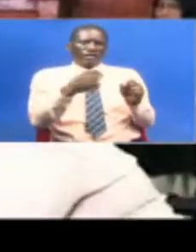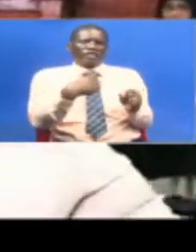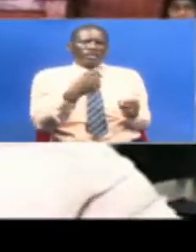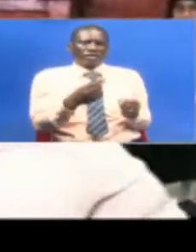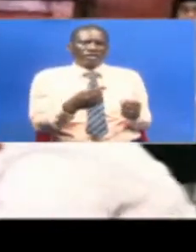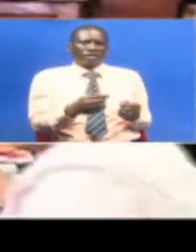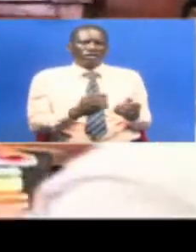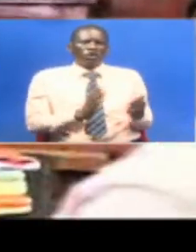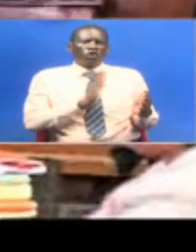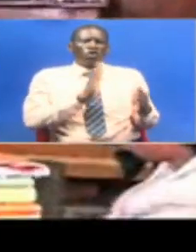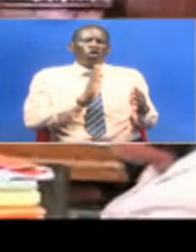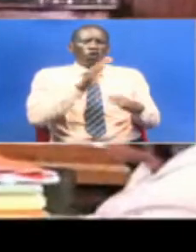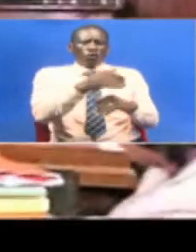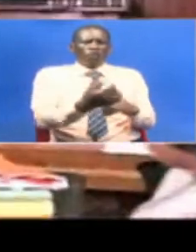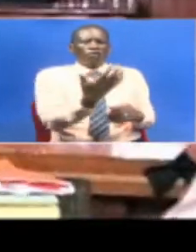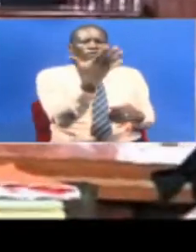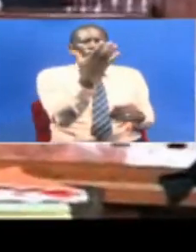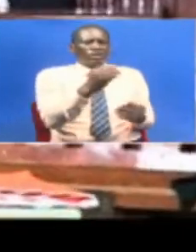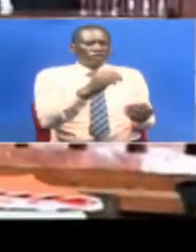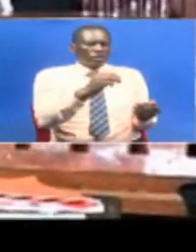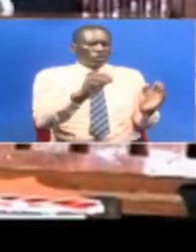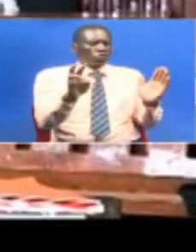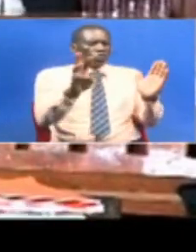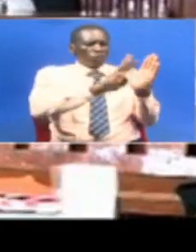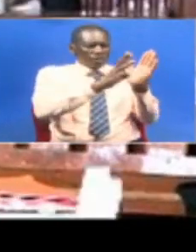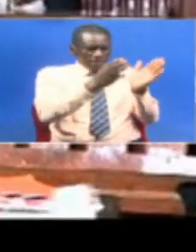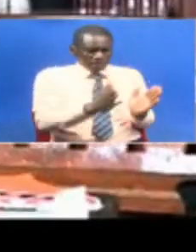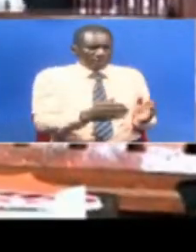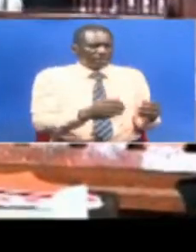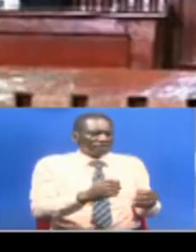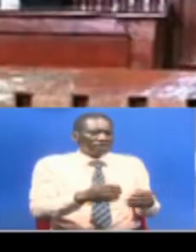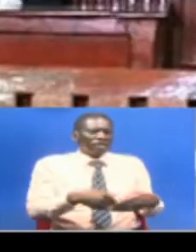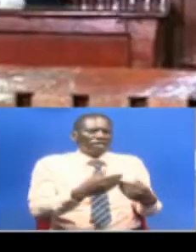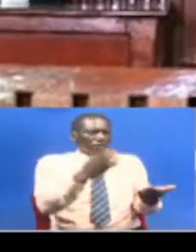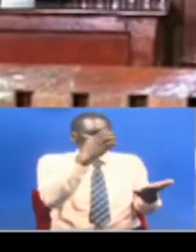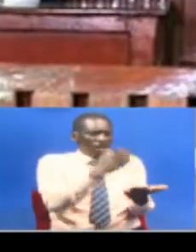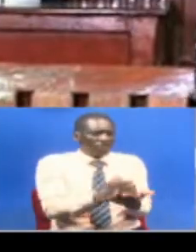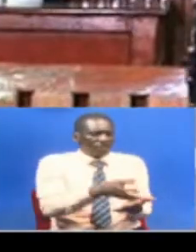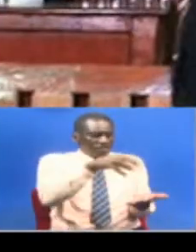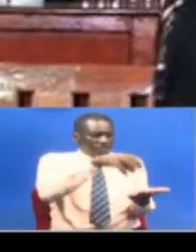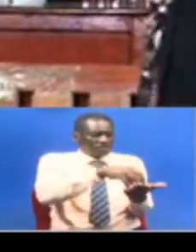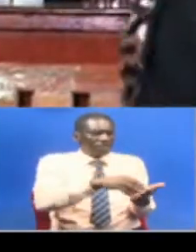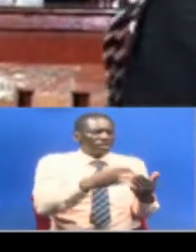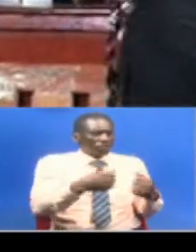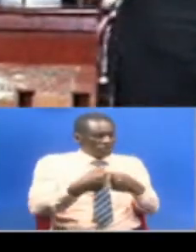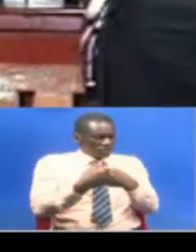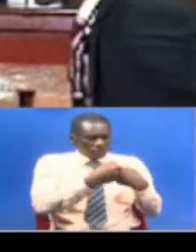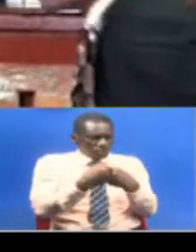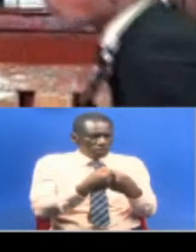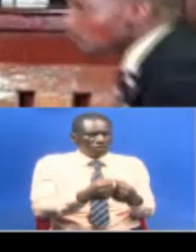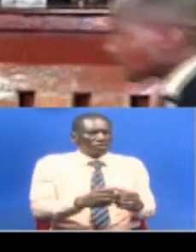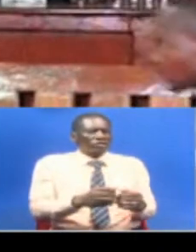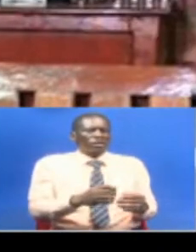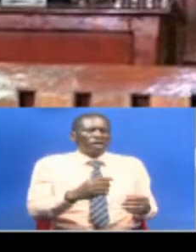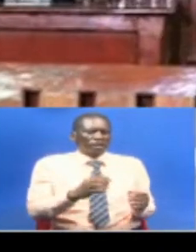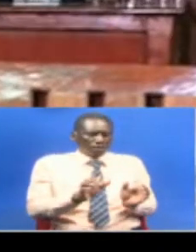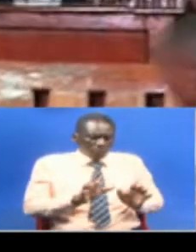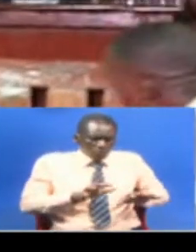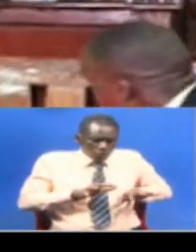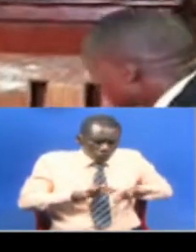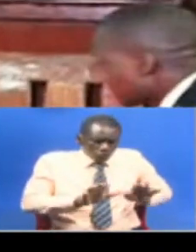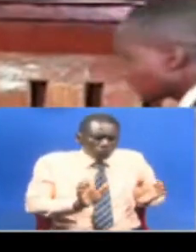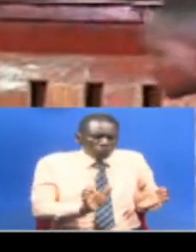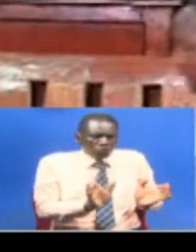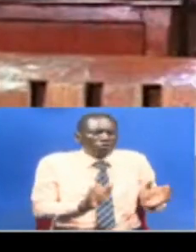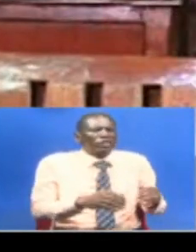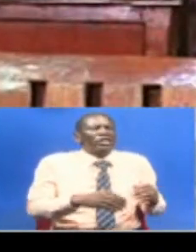over 50 witnesses who testified in that case. Obviously, the pressure is going to be high, especially with